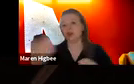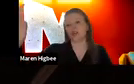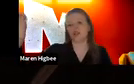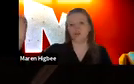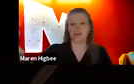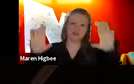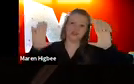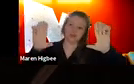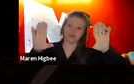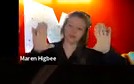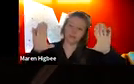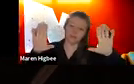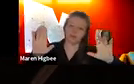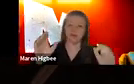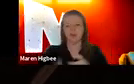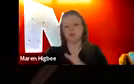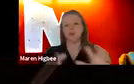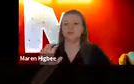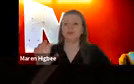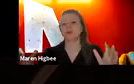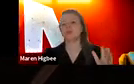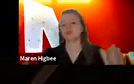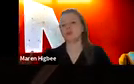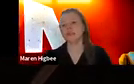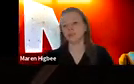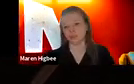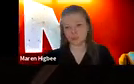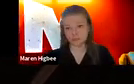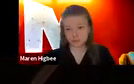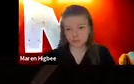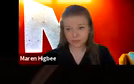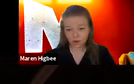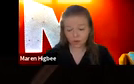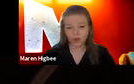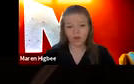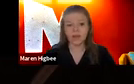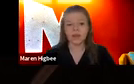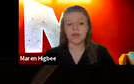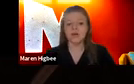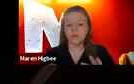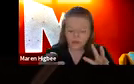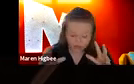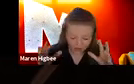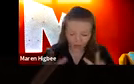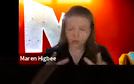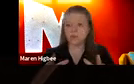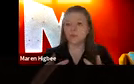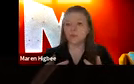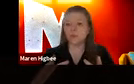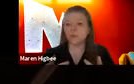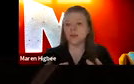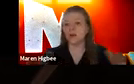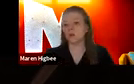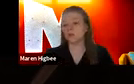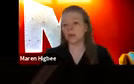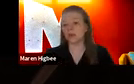first let's talking the reaction to people talking so that there's some visual interest. Well, we did that all in a little